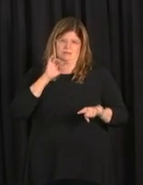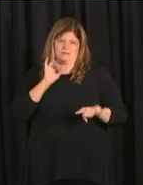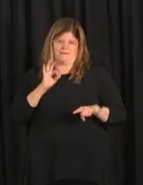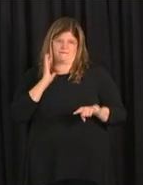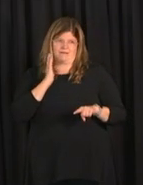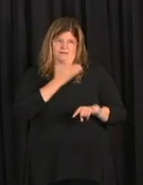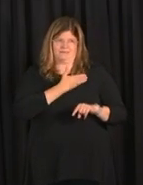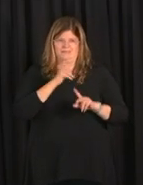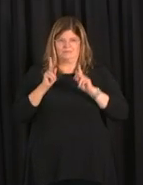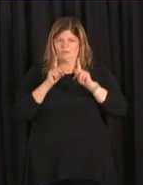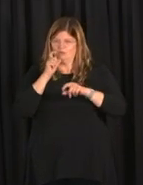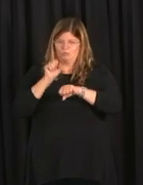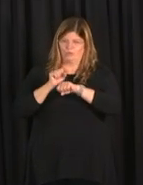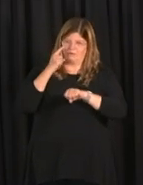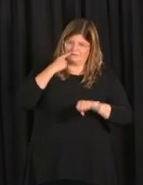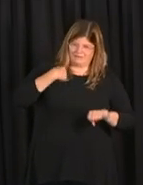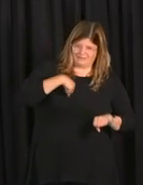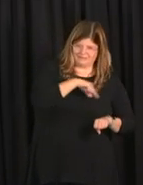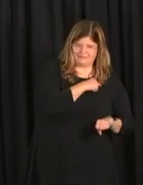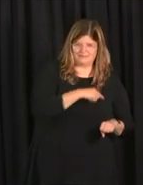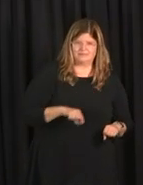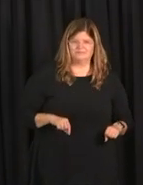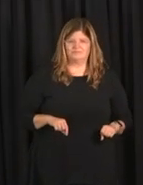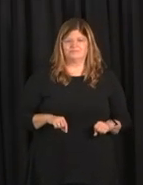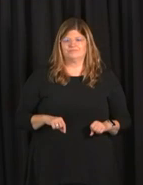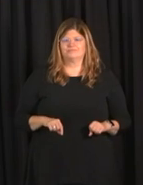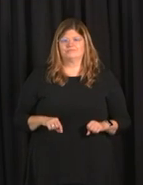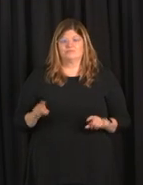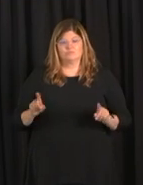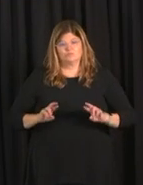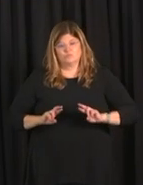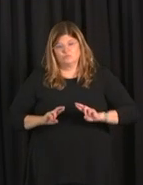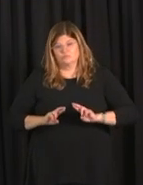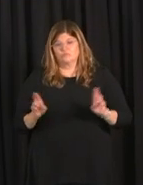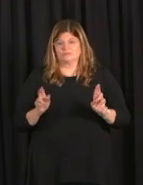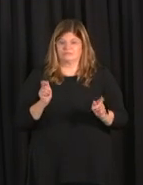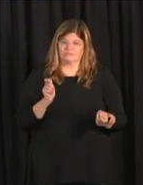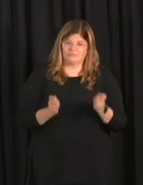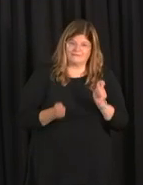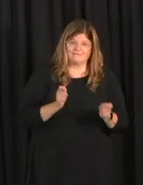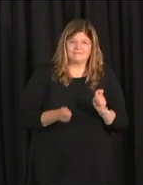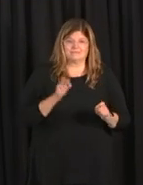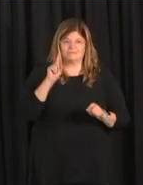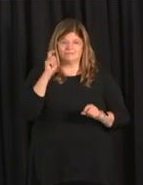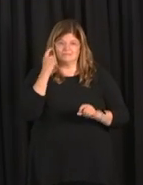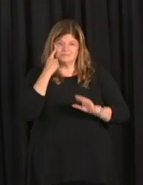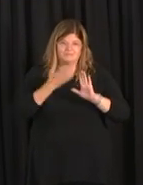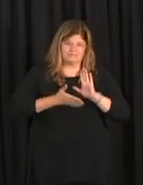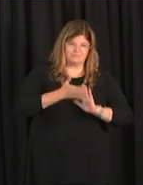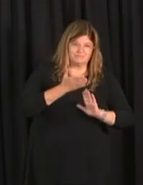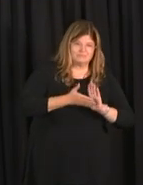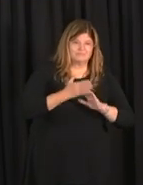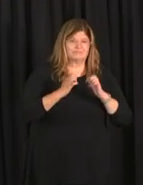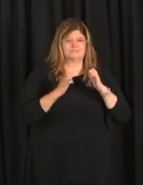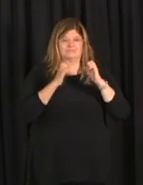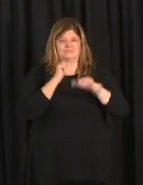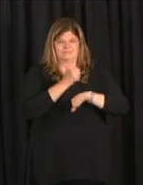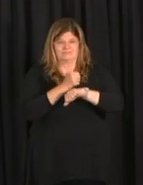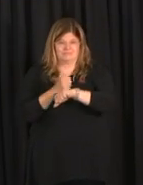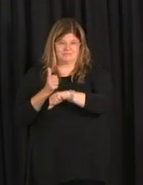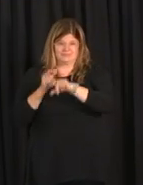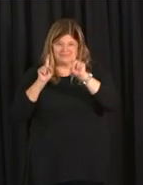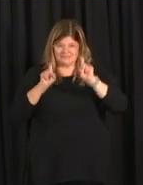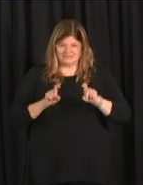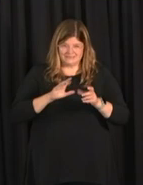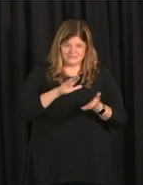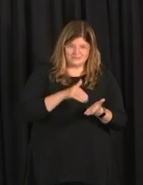work for us, who've turned on a dime, modified government operations, set up testing facilities, set